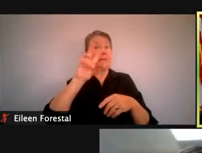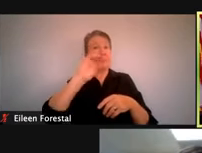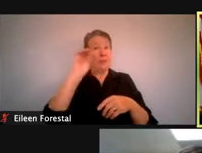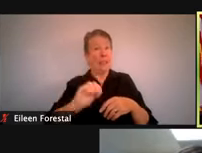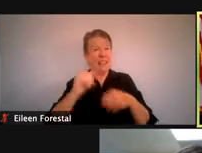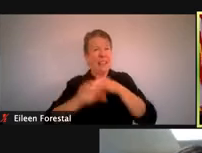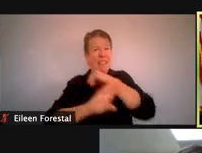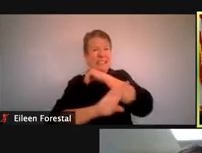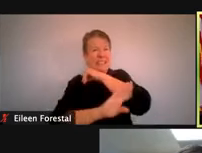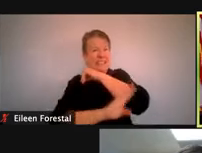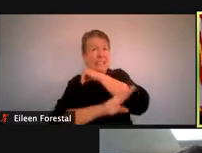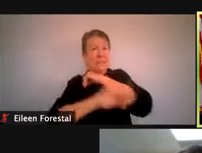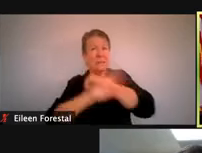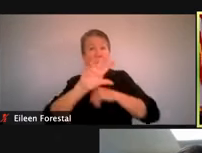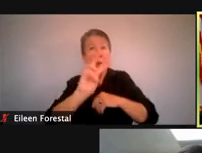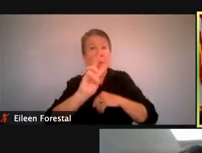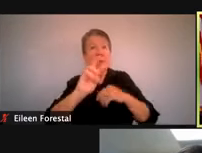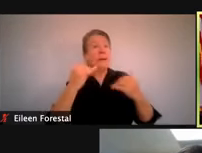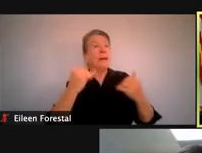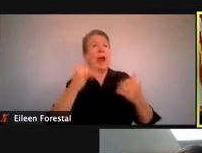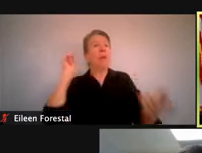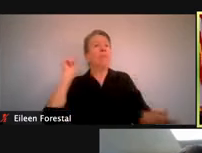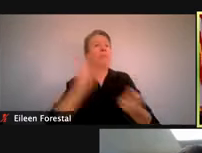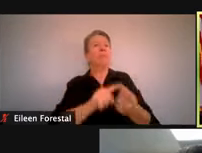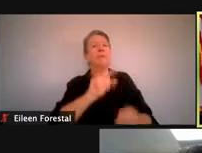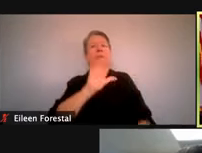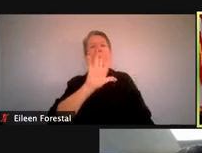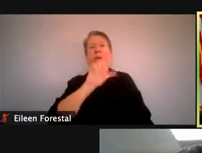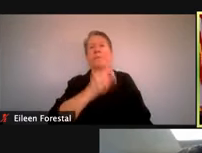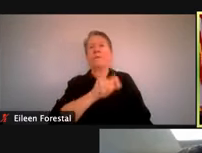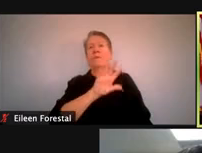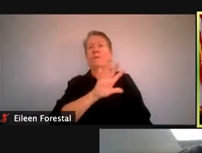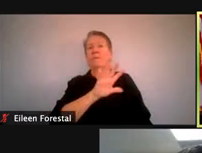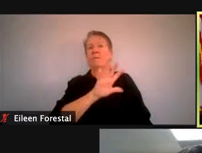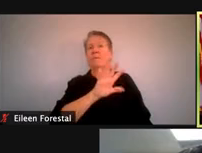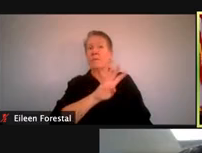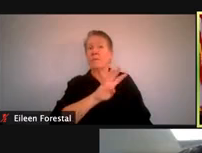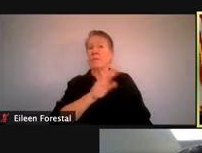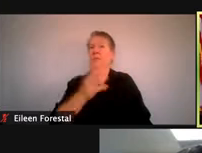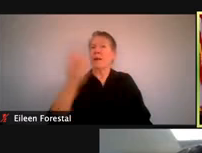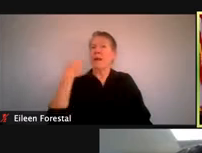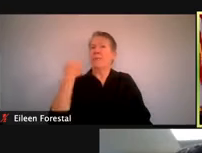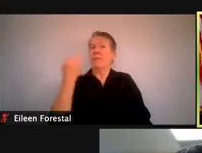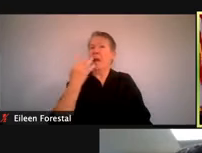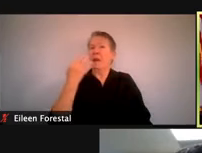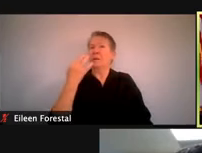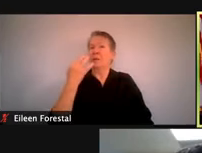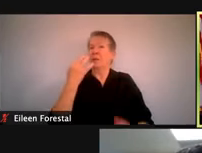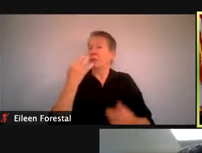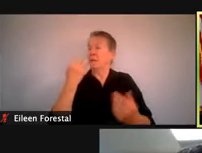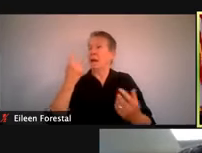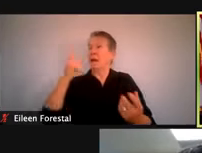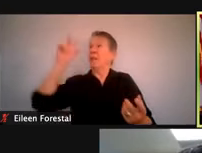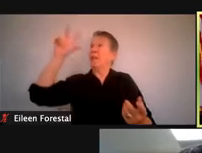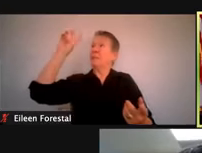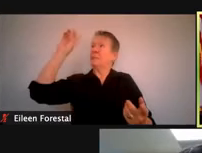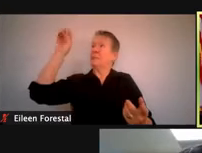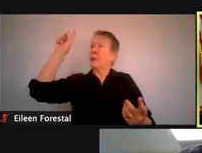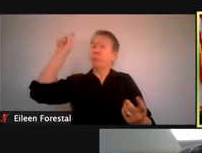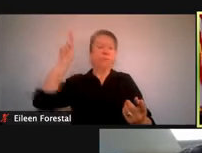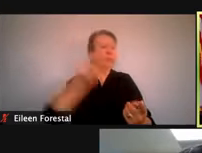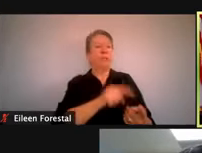to 5.64% as of last Friday. When we all work together, wearing